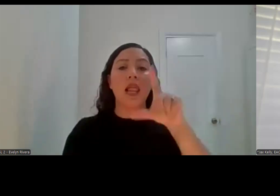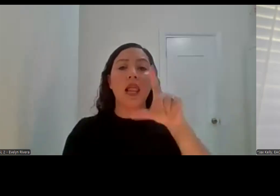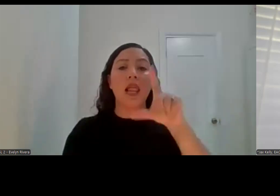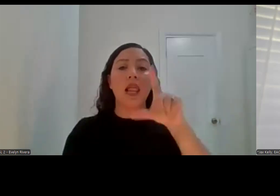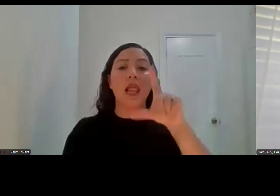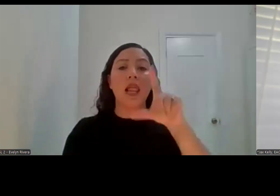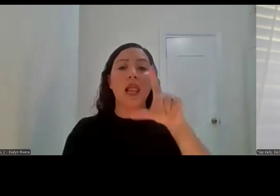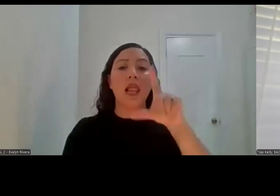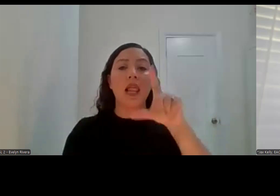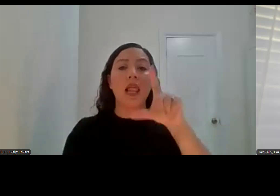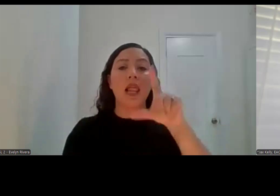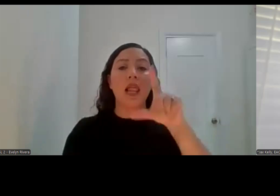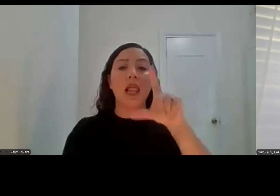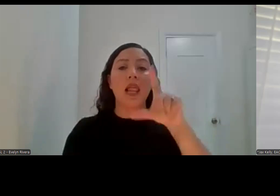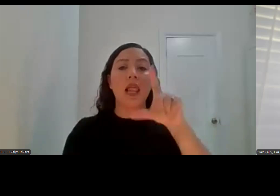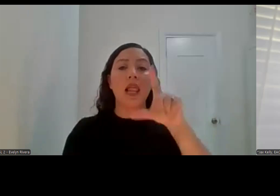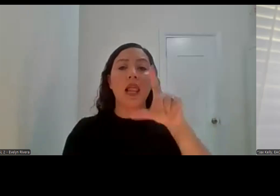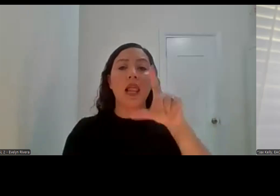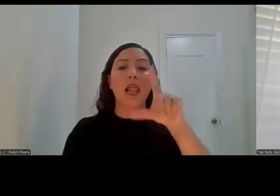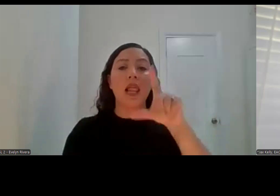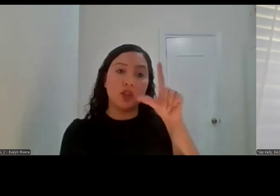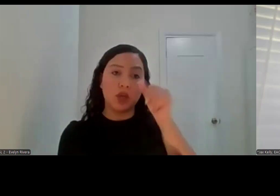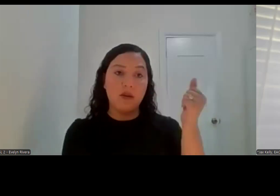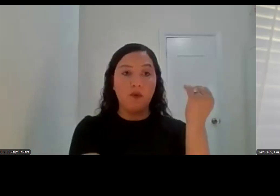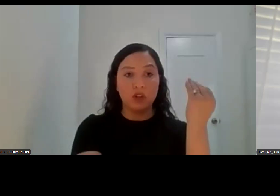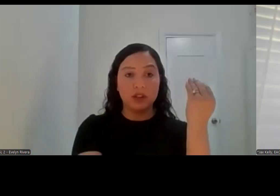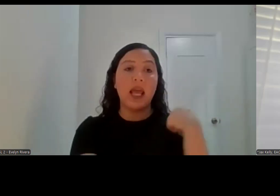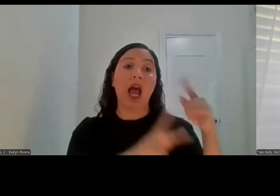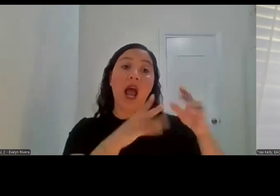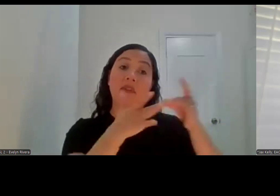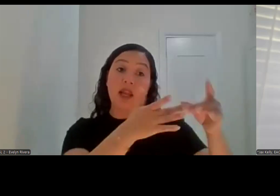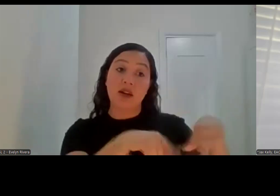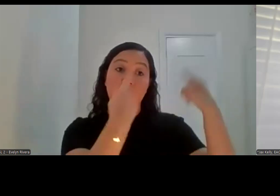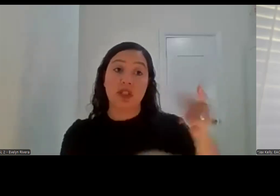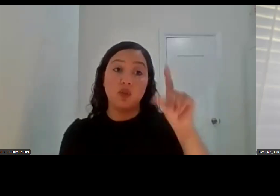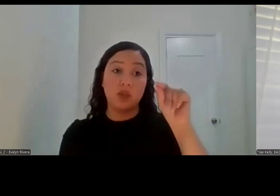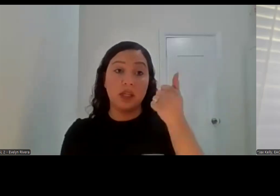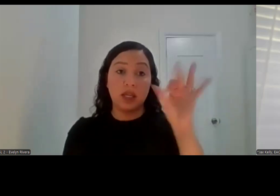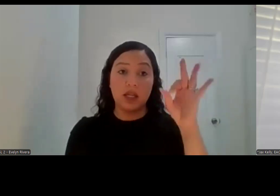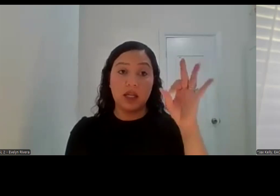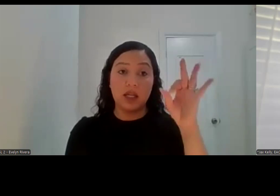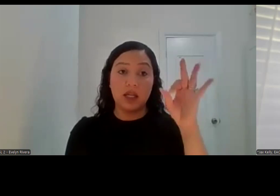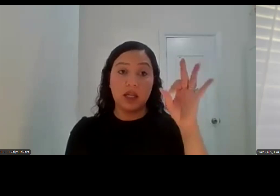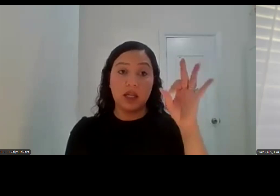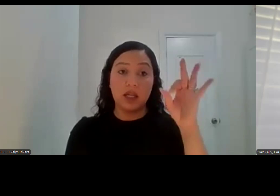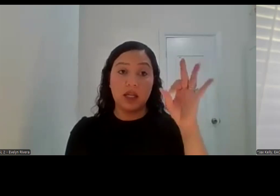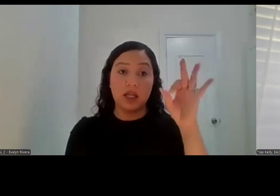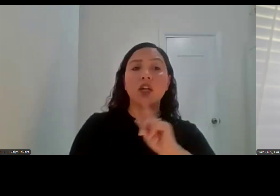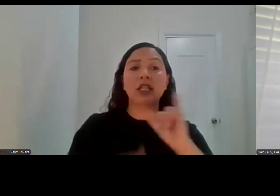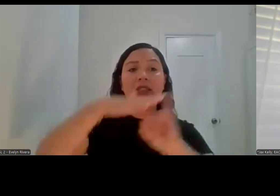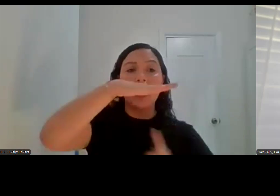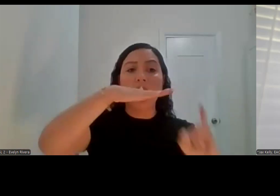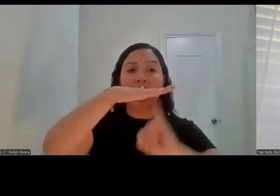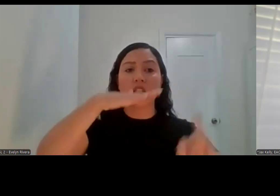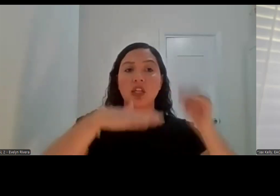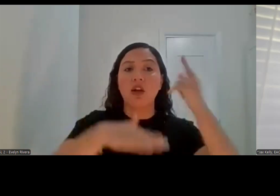since 2019. Our work there focuses on addressing loneliness and isolation among HIV long-term survivors